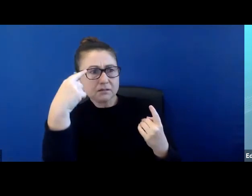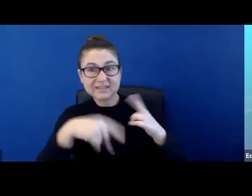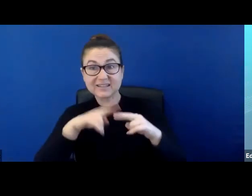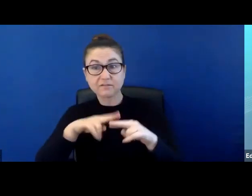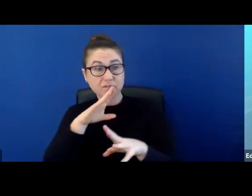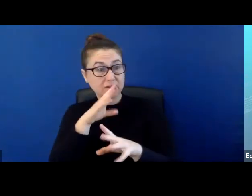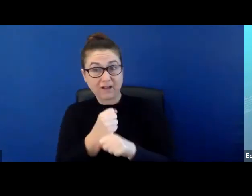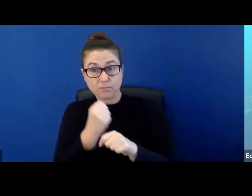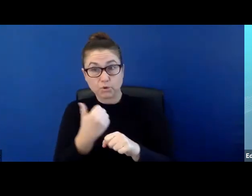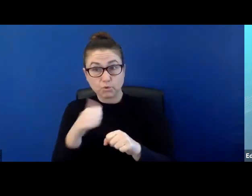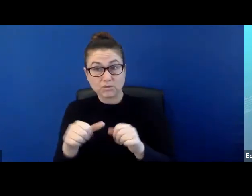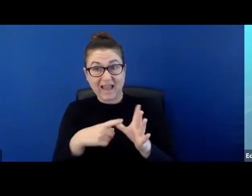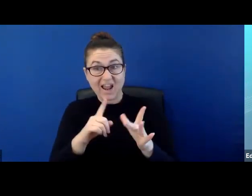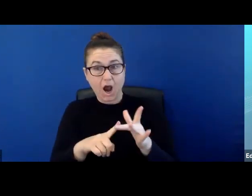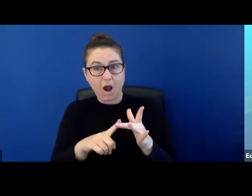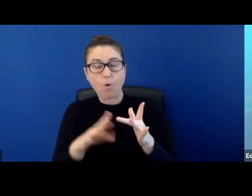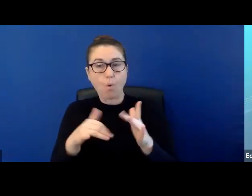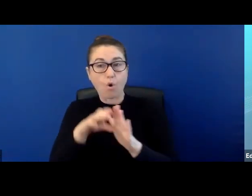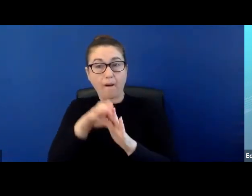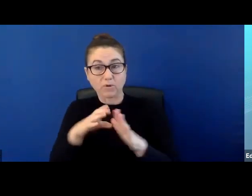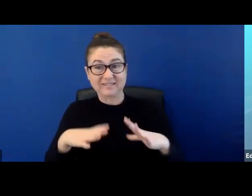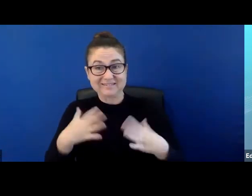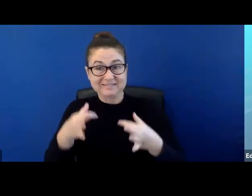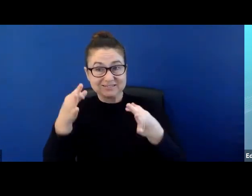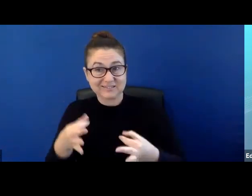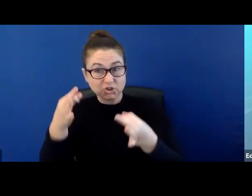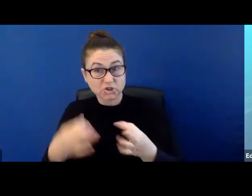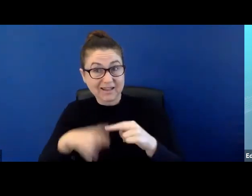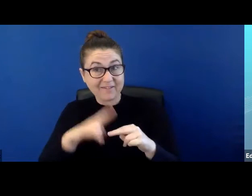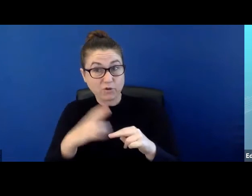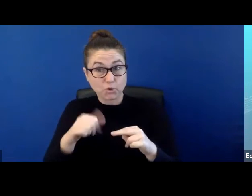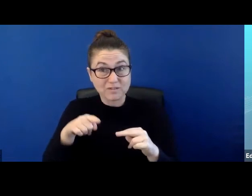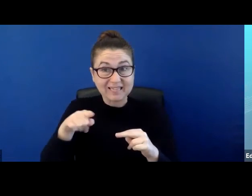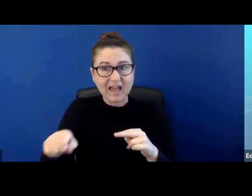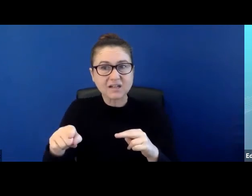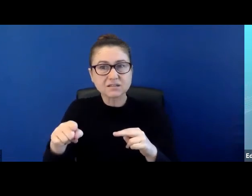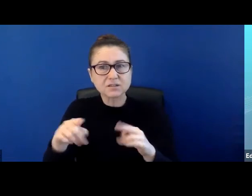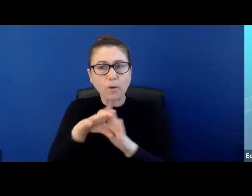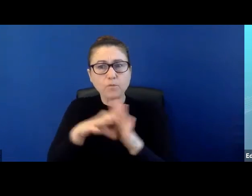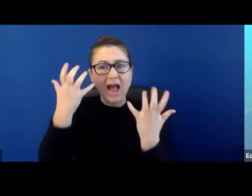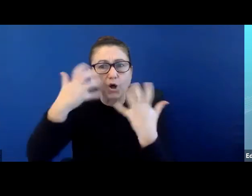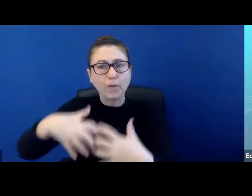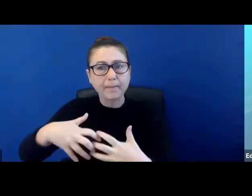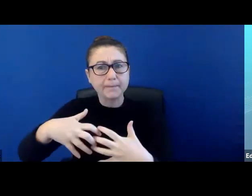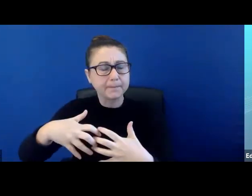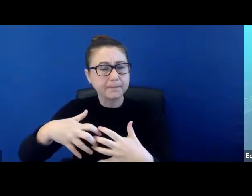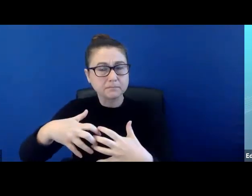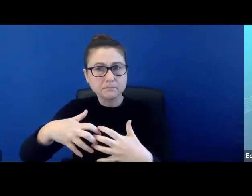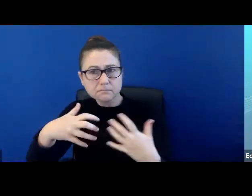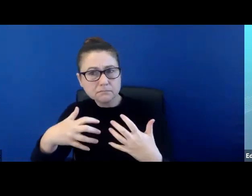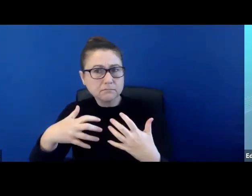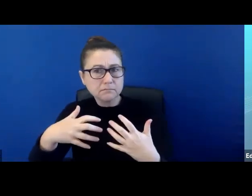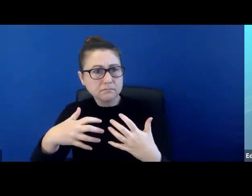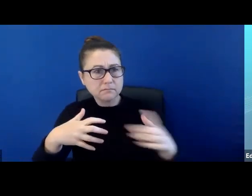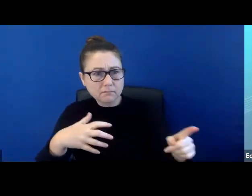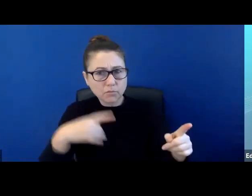government uses an automated decision-making process, like an algorithm to make a decision that affects us, how important those elements of